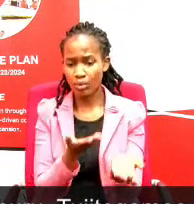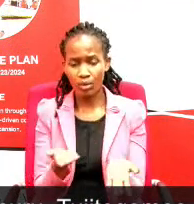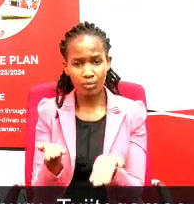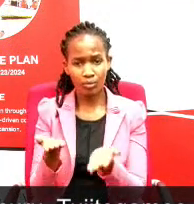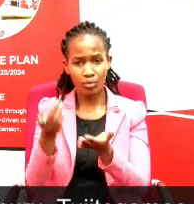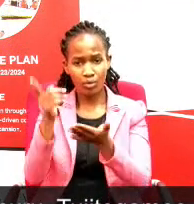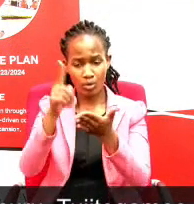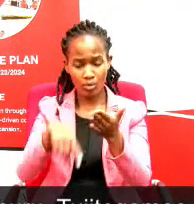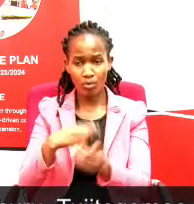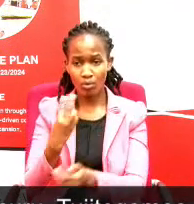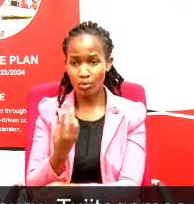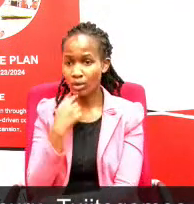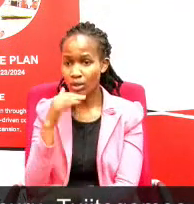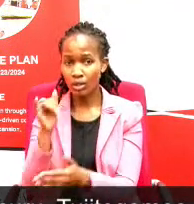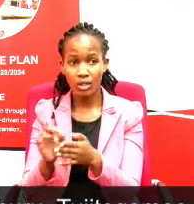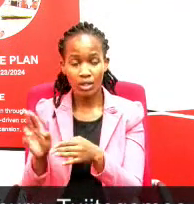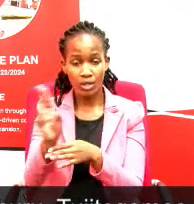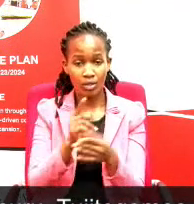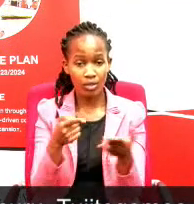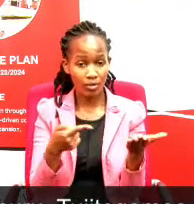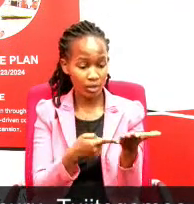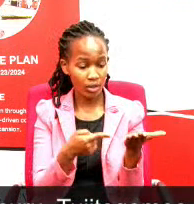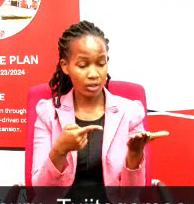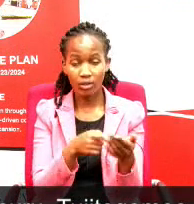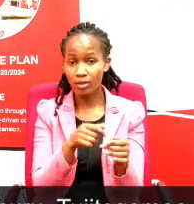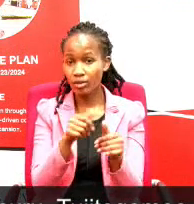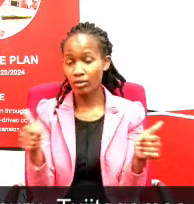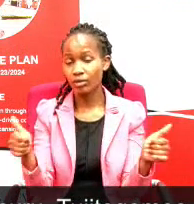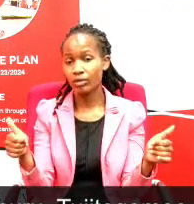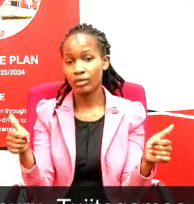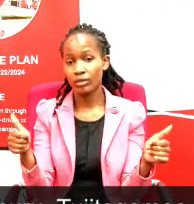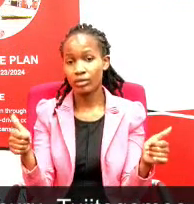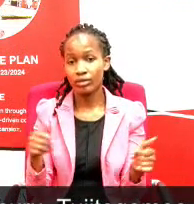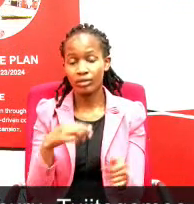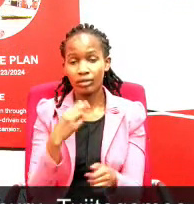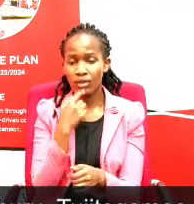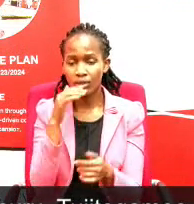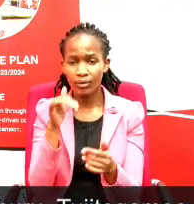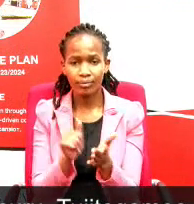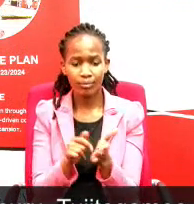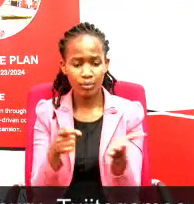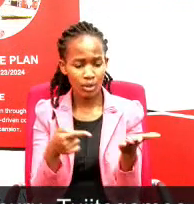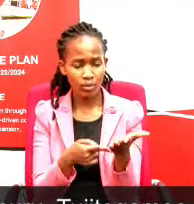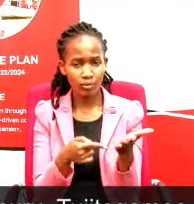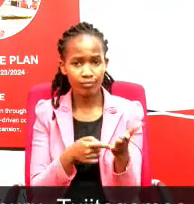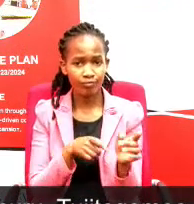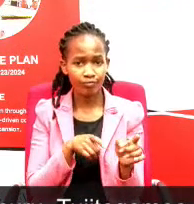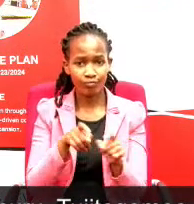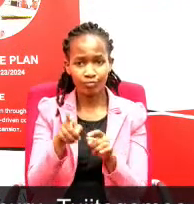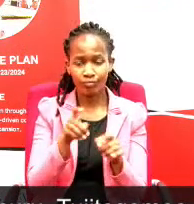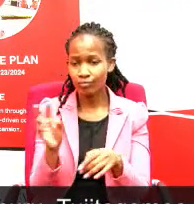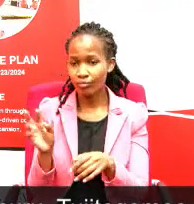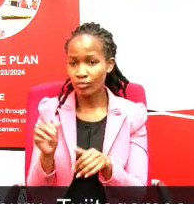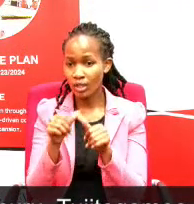enhance what we call the use of technology. We call it technology-driven